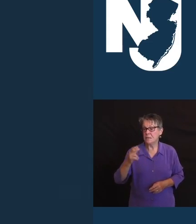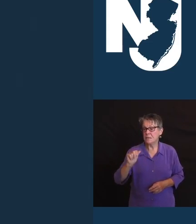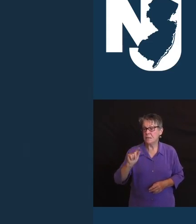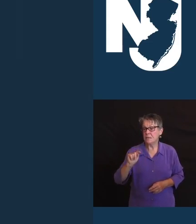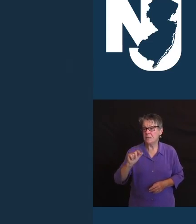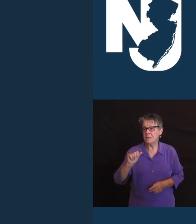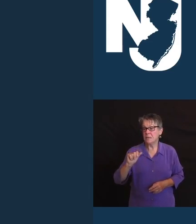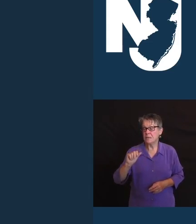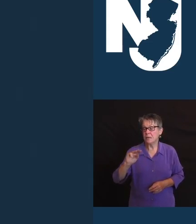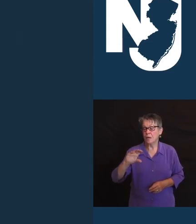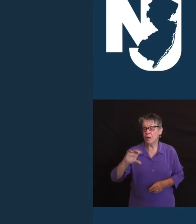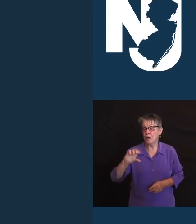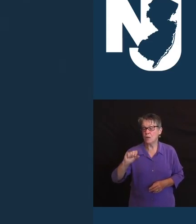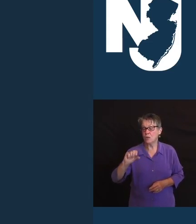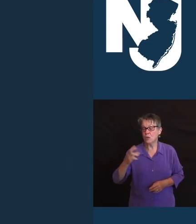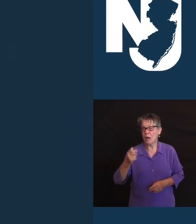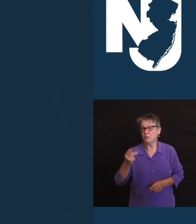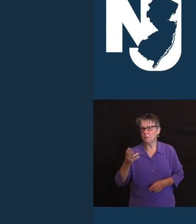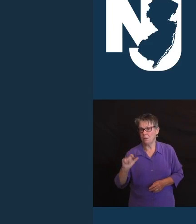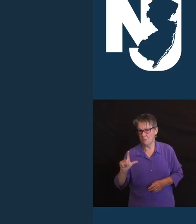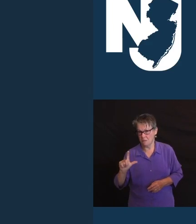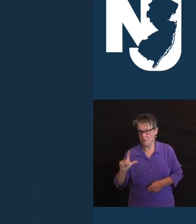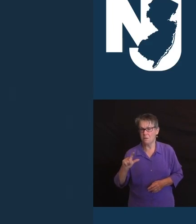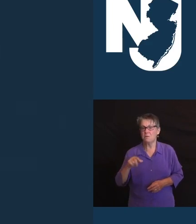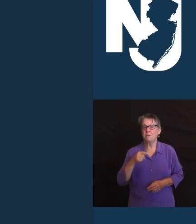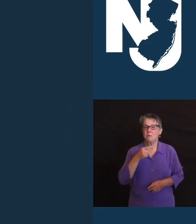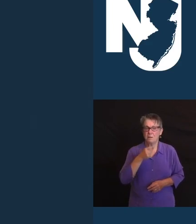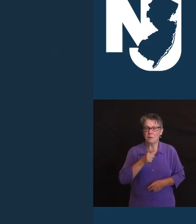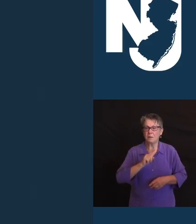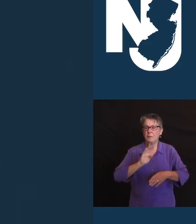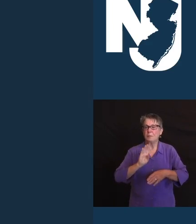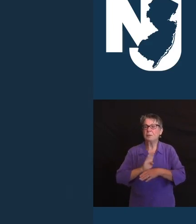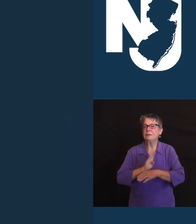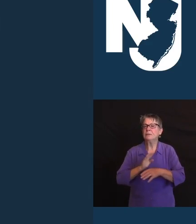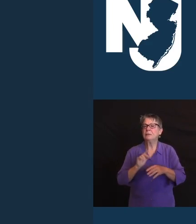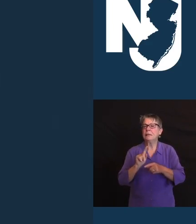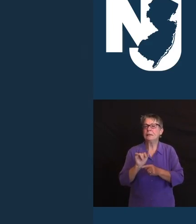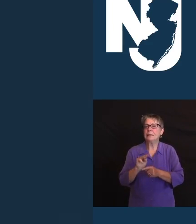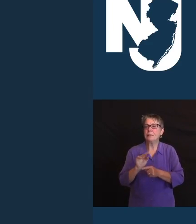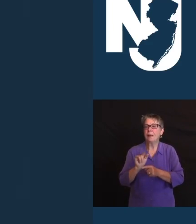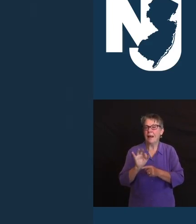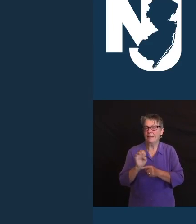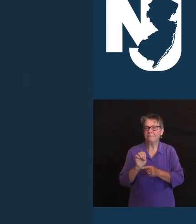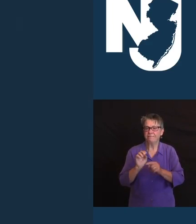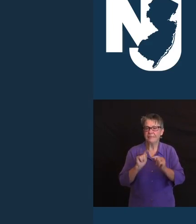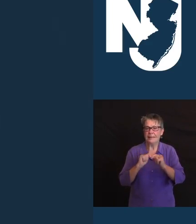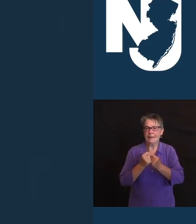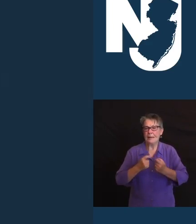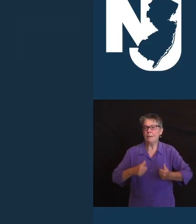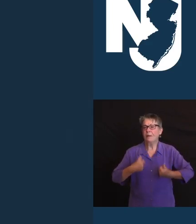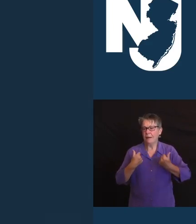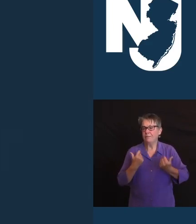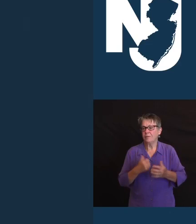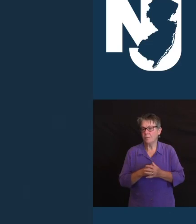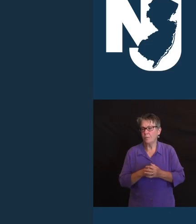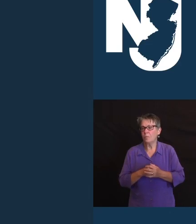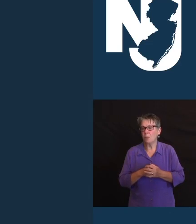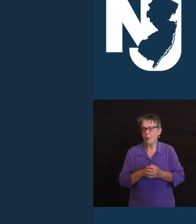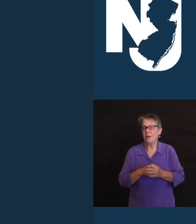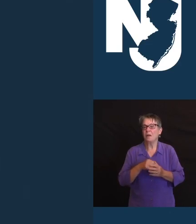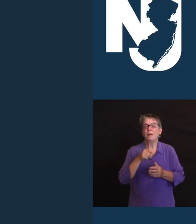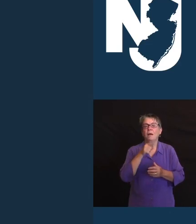Neck-based company. By the way, I think he said he founded it 26 years ago, that not only markets and provides automated external defibrillators,